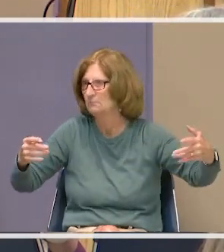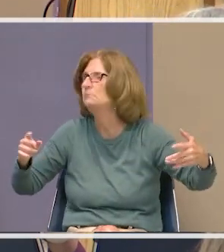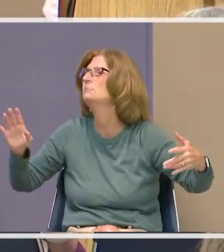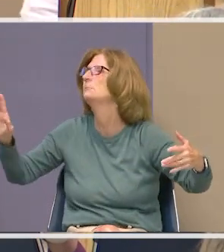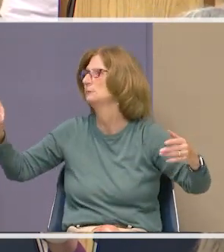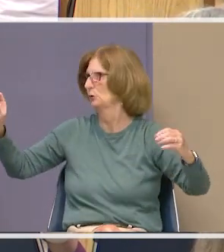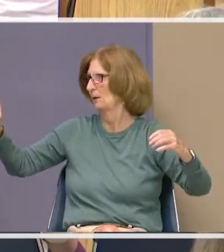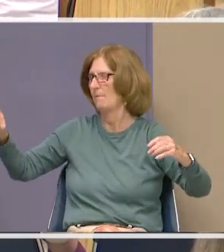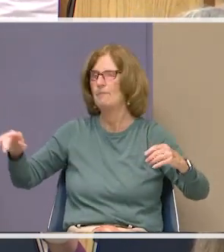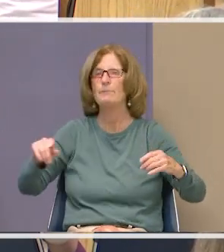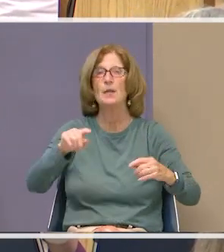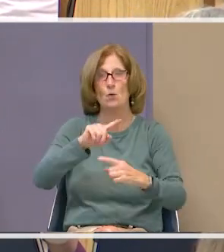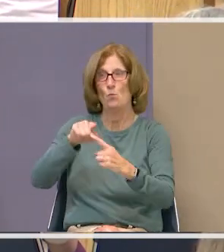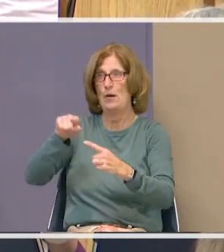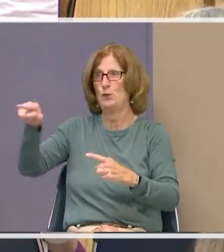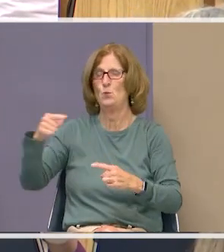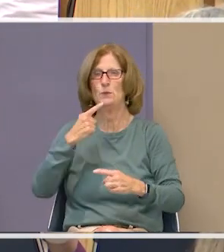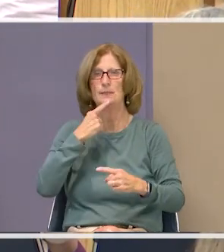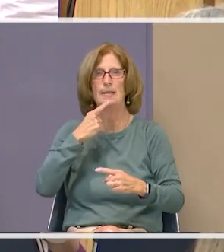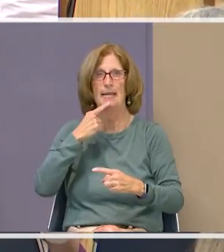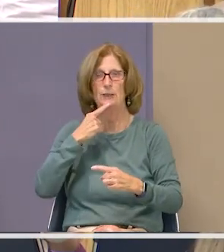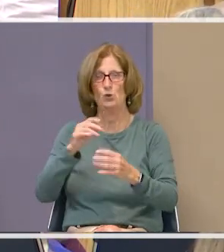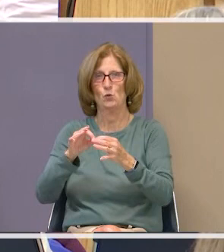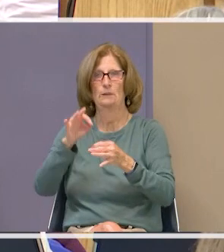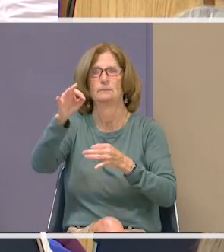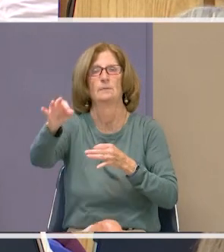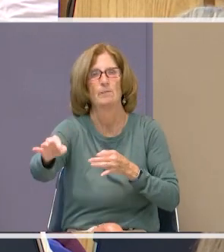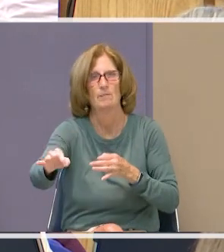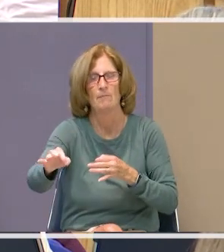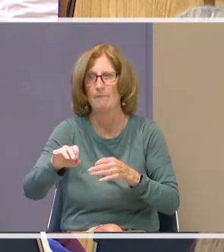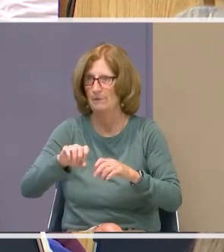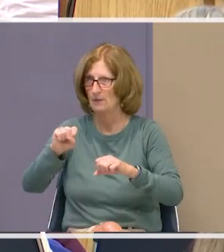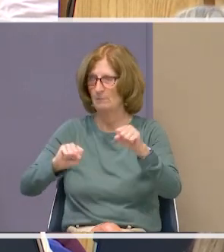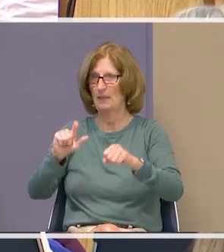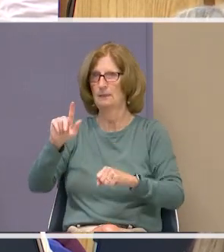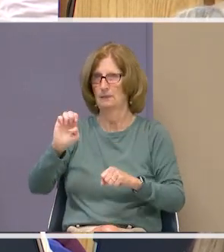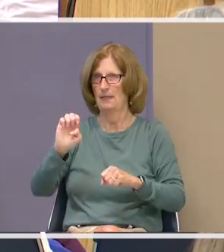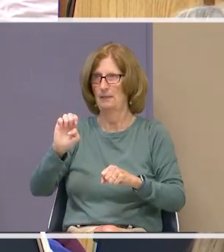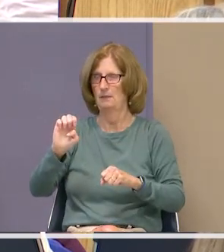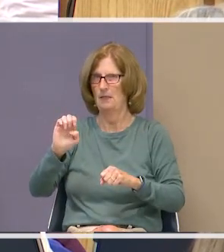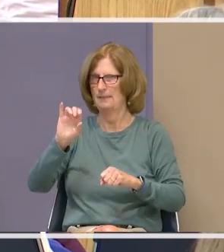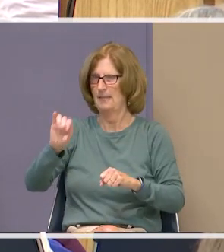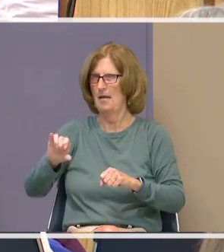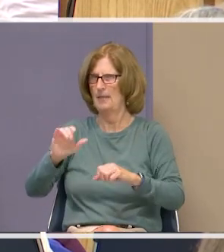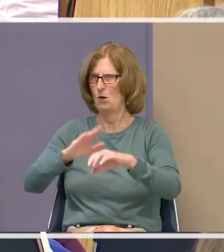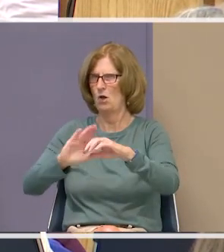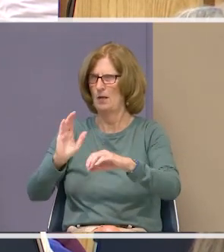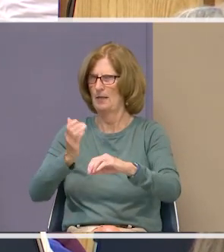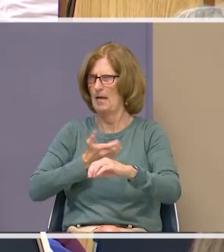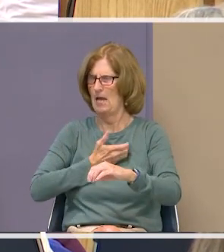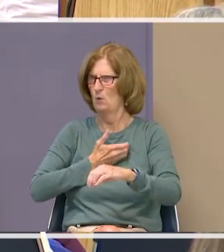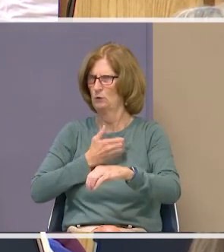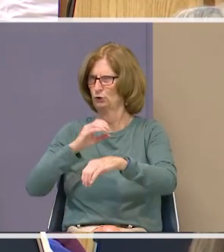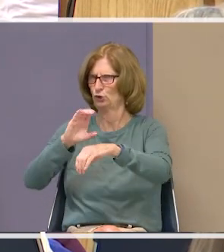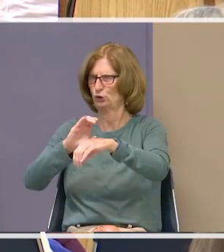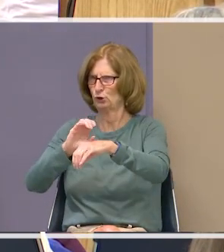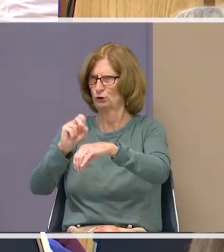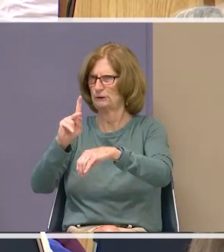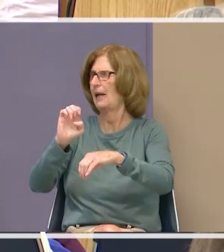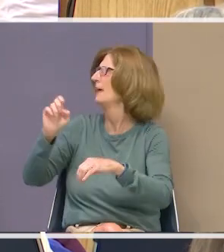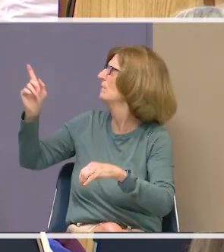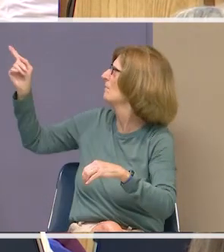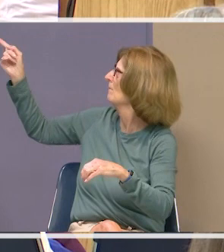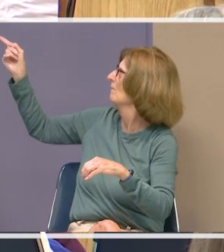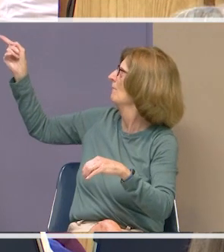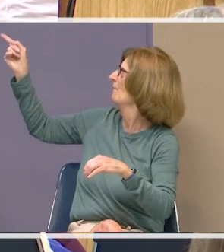the extending of the bike lanes, is that also happening on the church side? Is that where I see those like black